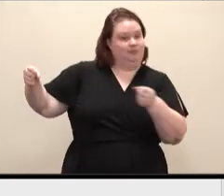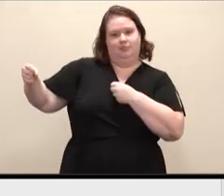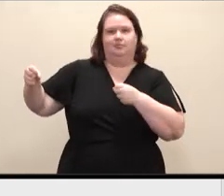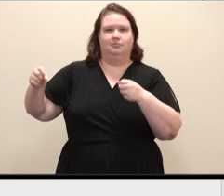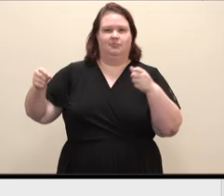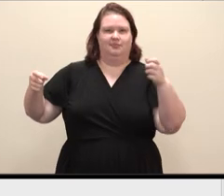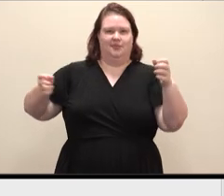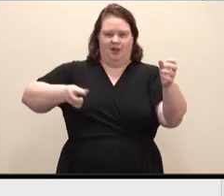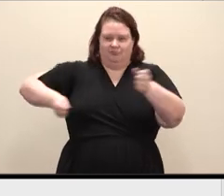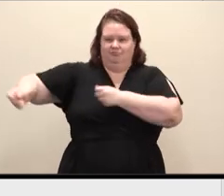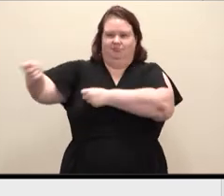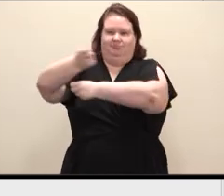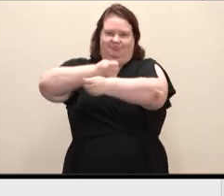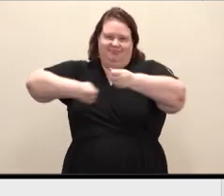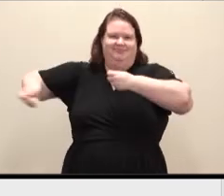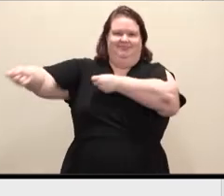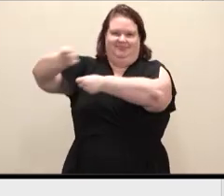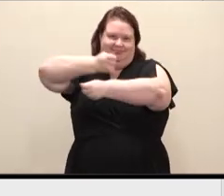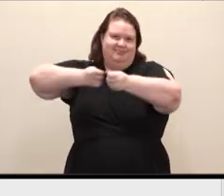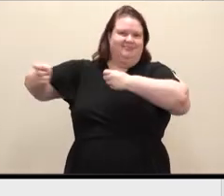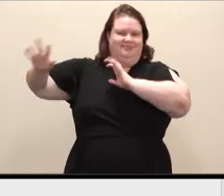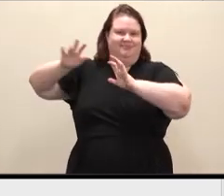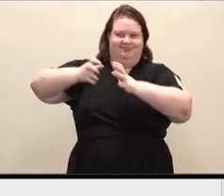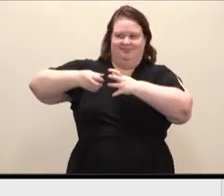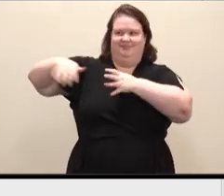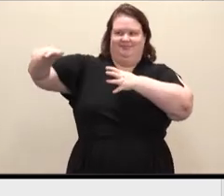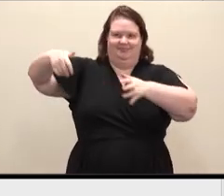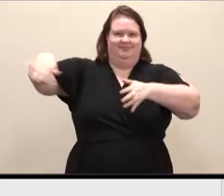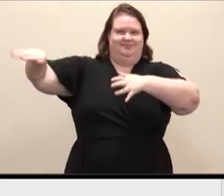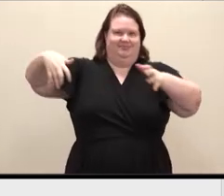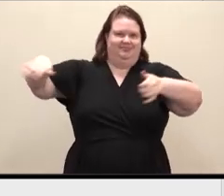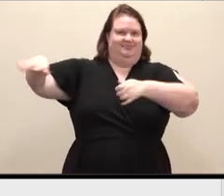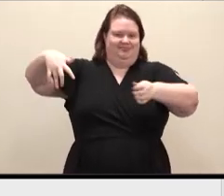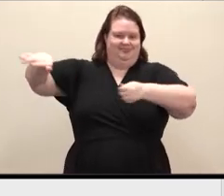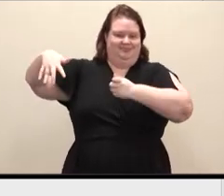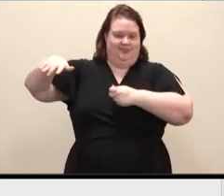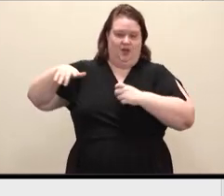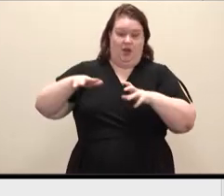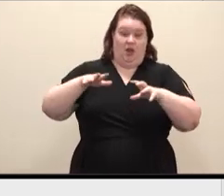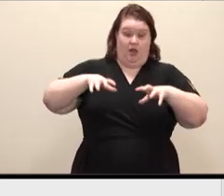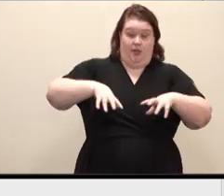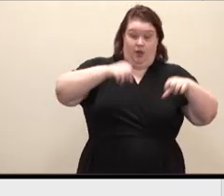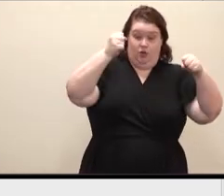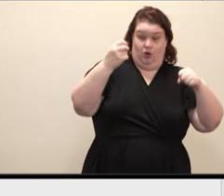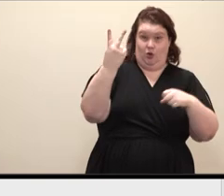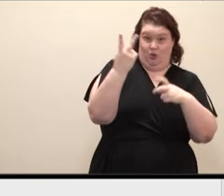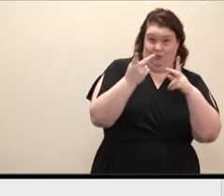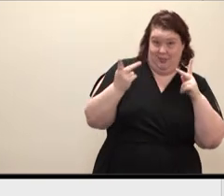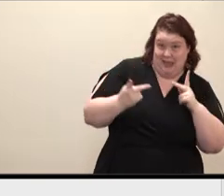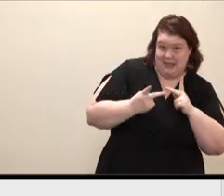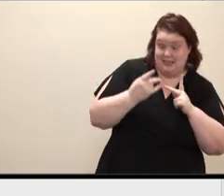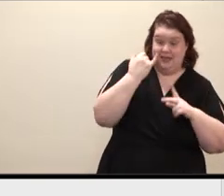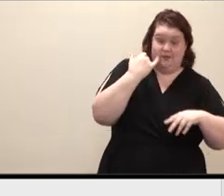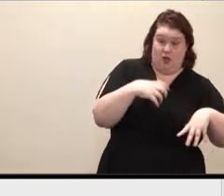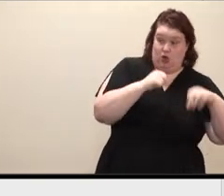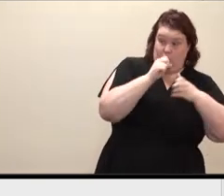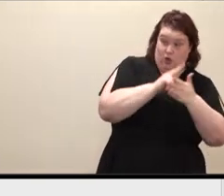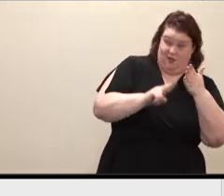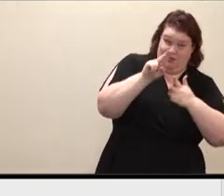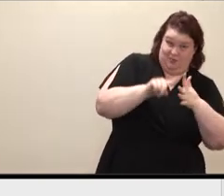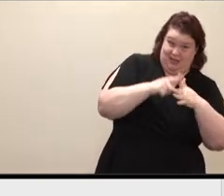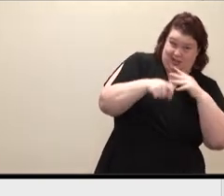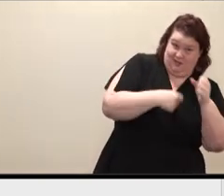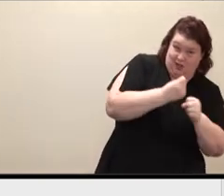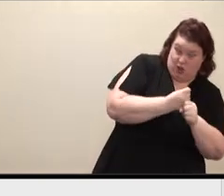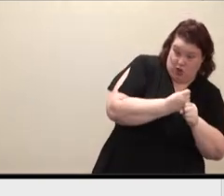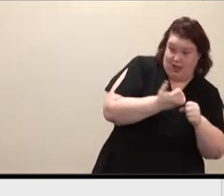another. So the kids she had are not necessarily... They're the kids who took it in two places, but if they took it at university for the beginning of the